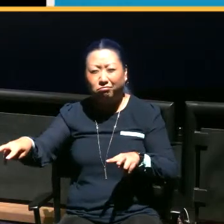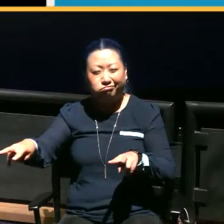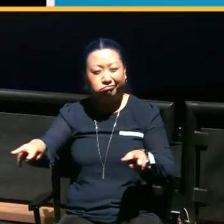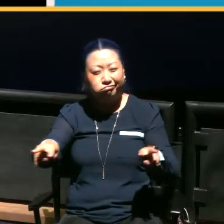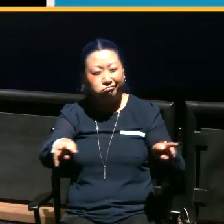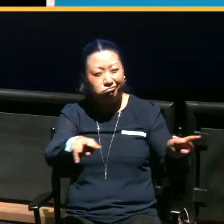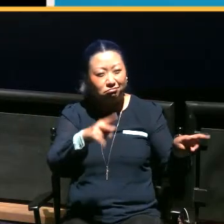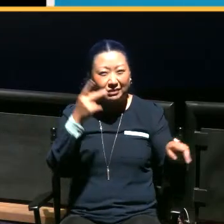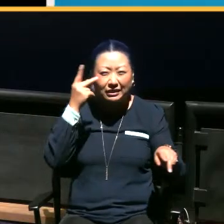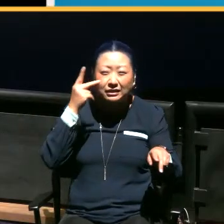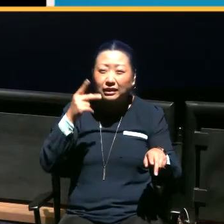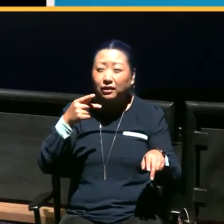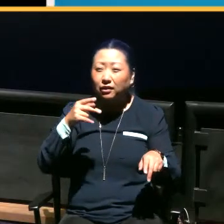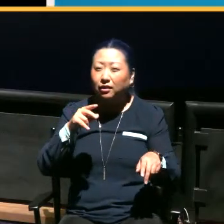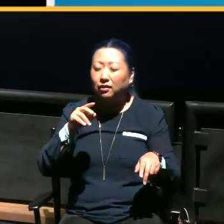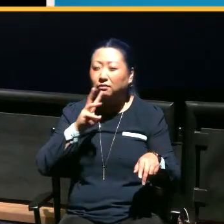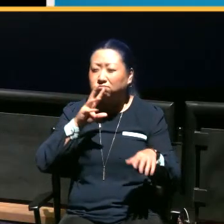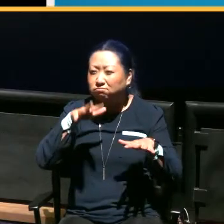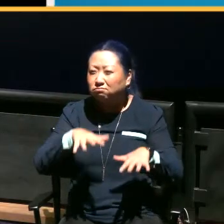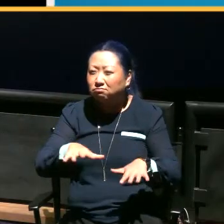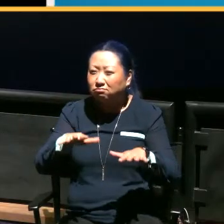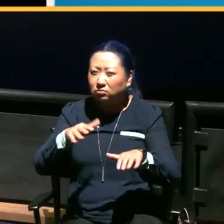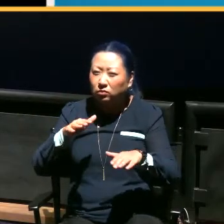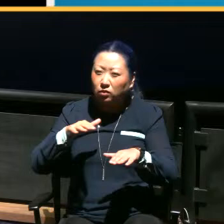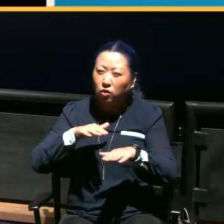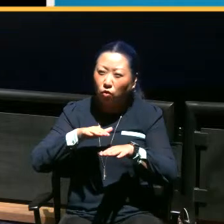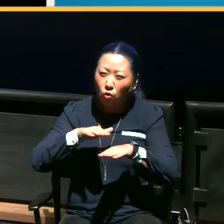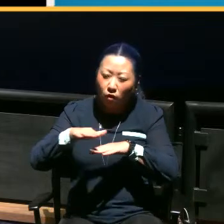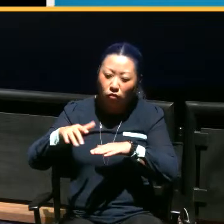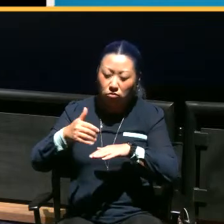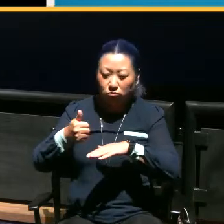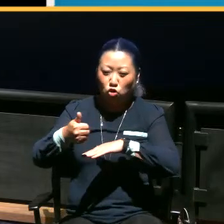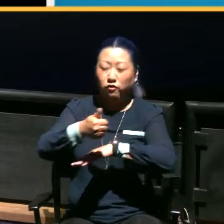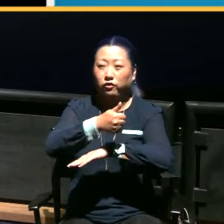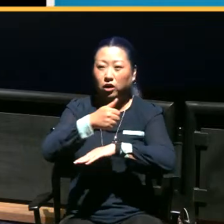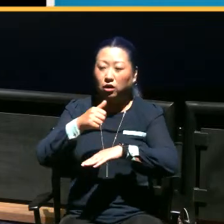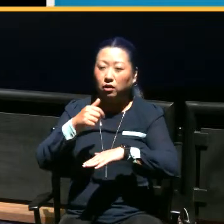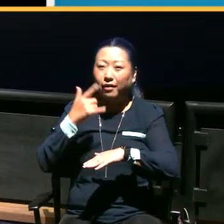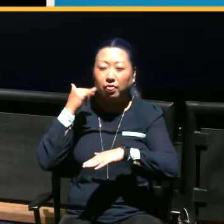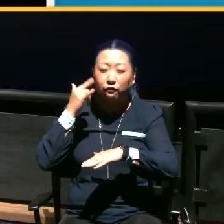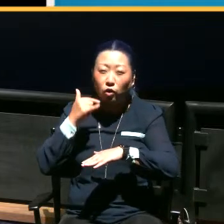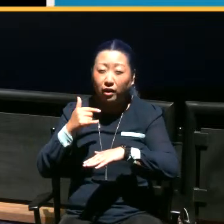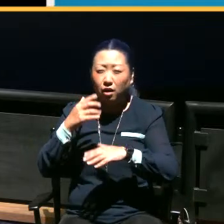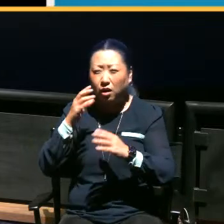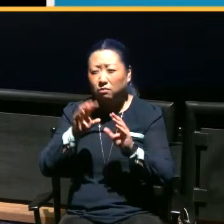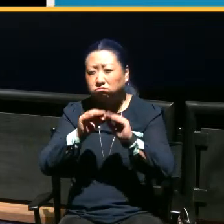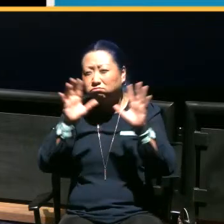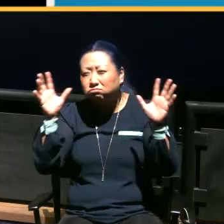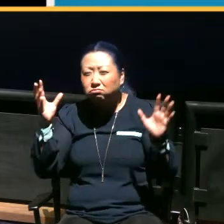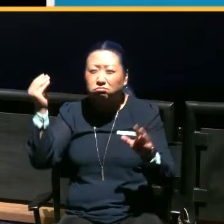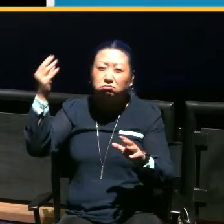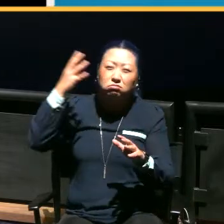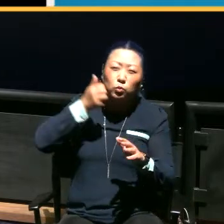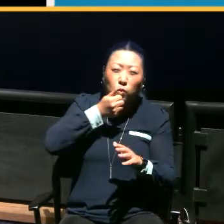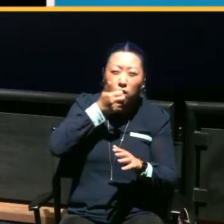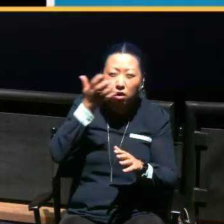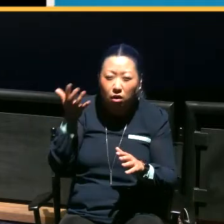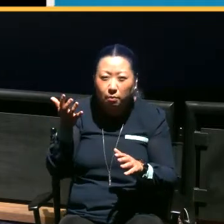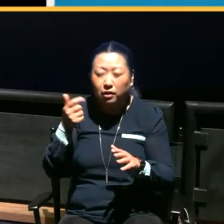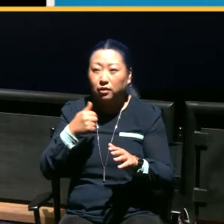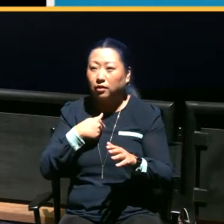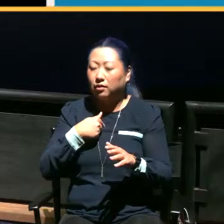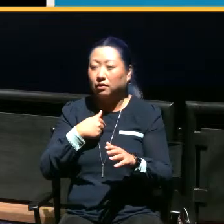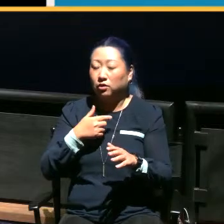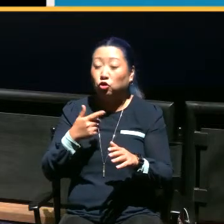Pacific, over into California, and it was bright, beautiful sunlight and warmth. And just as I could feel